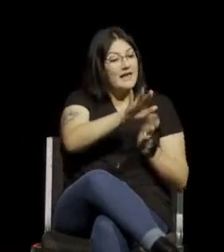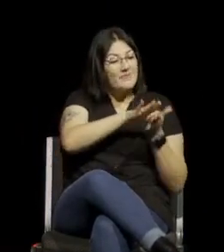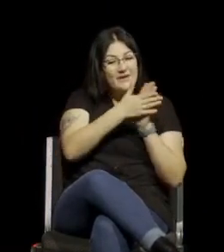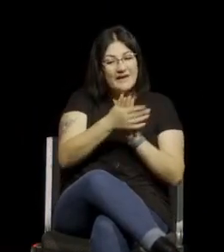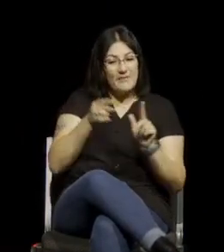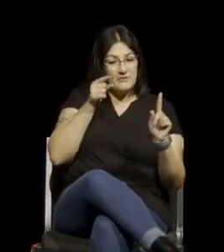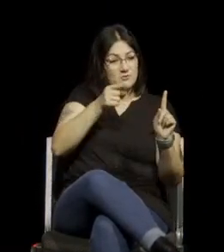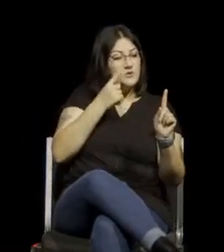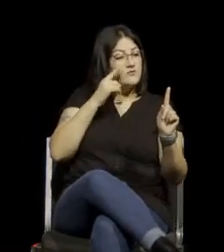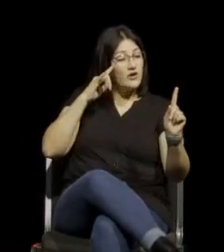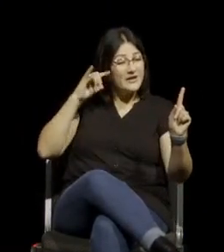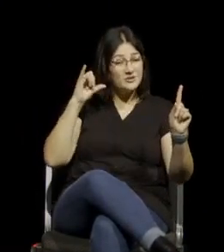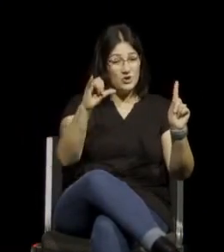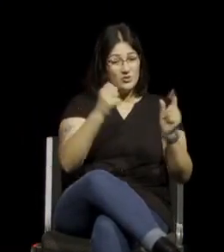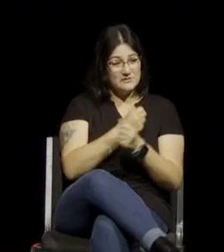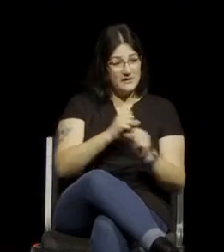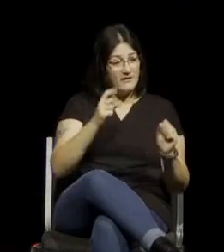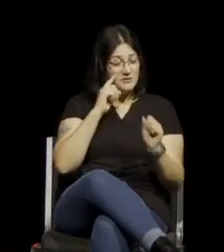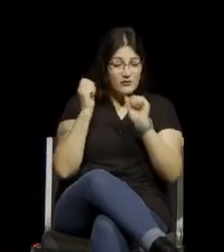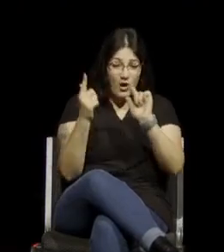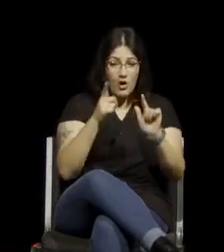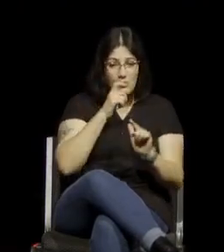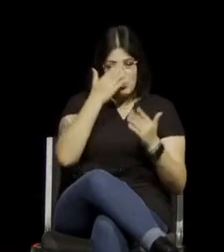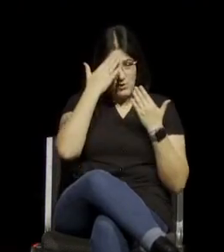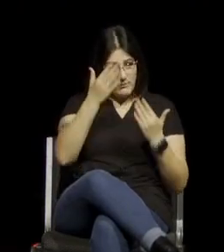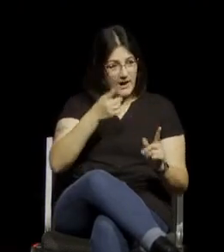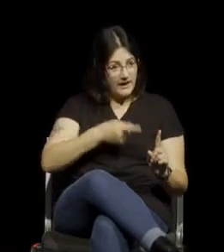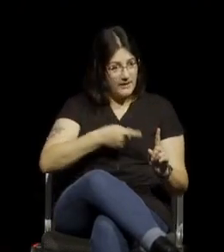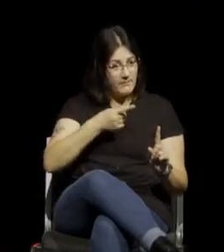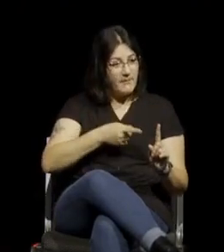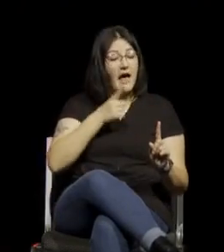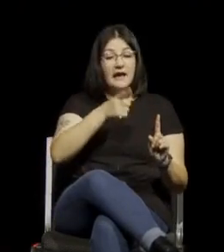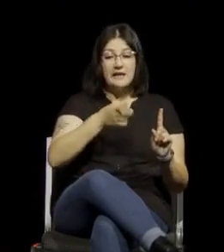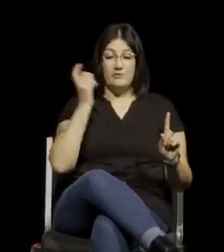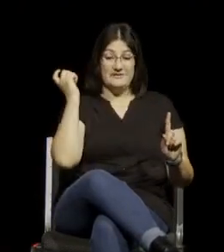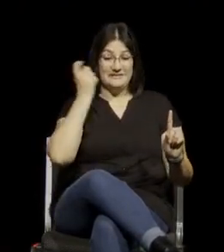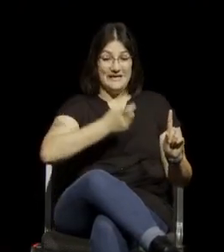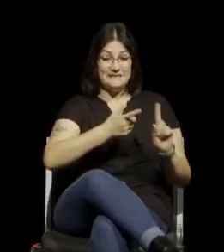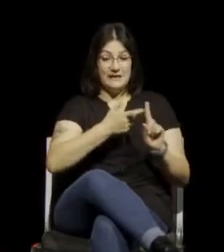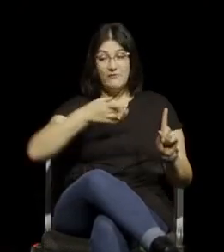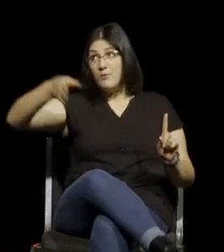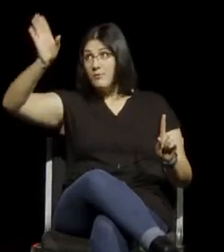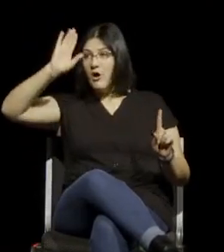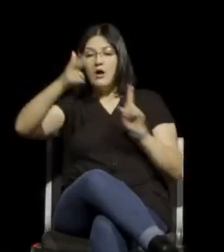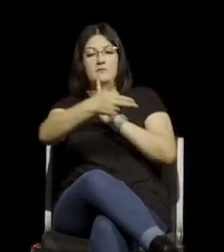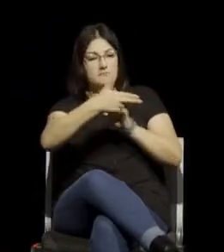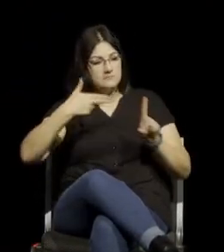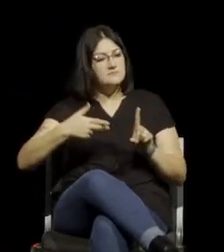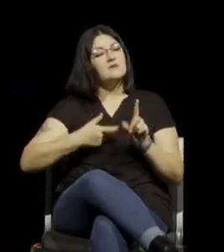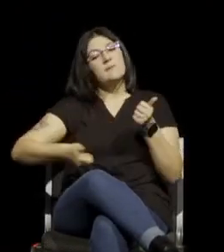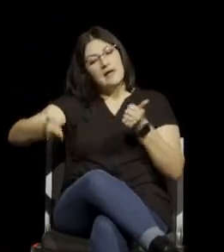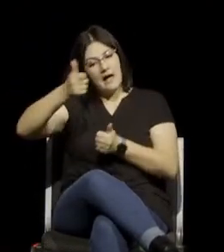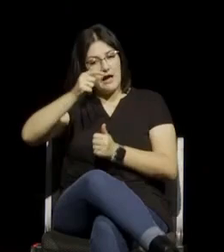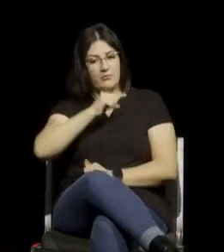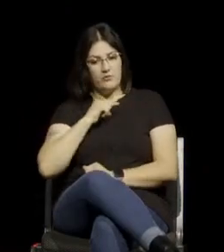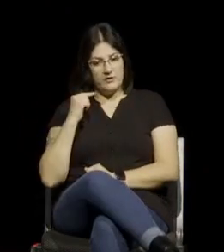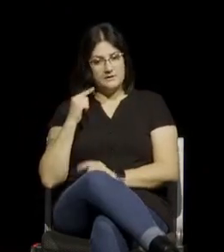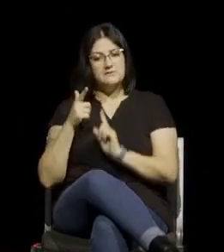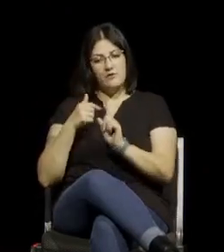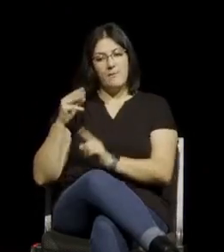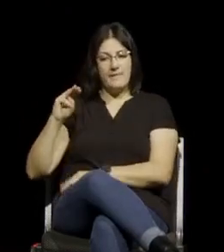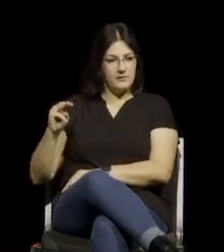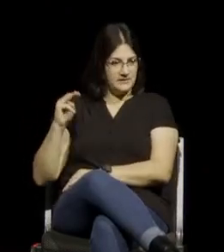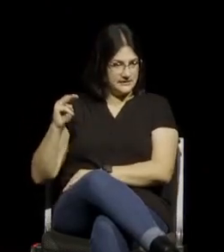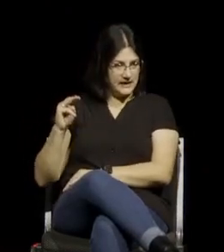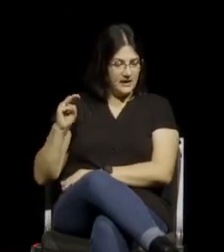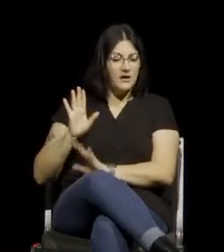eternal salvation for all who obey him and was designated by God to be high priest in the order of Melchizedek.